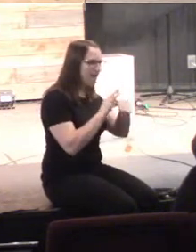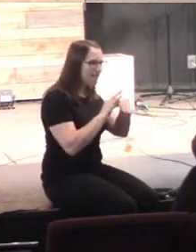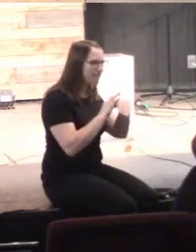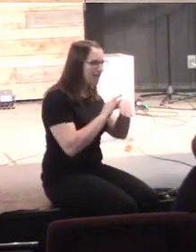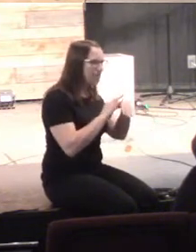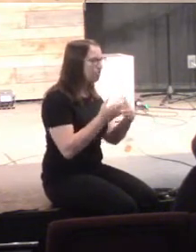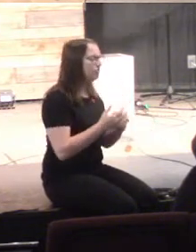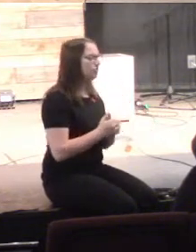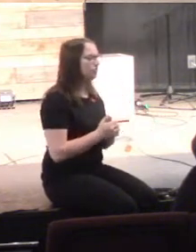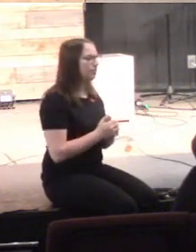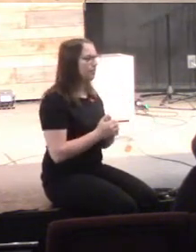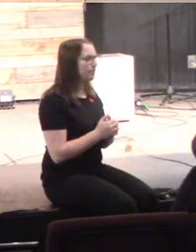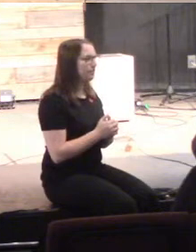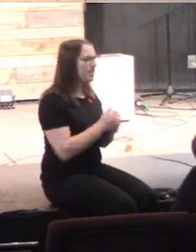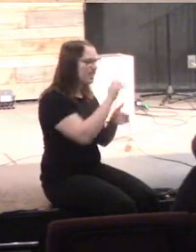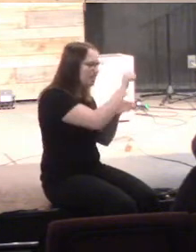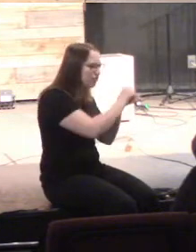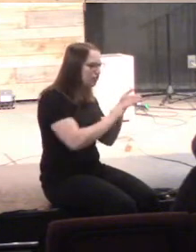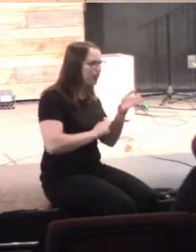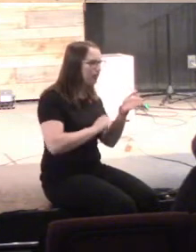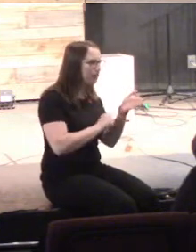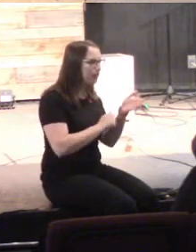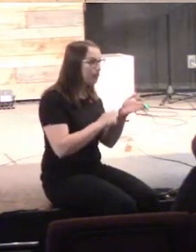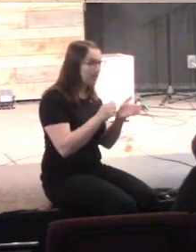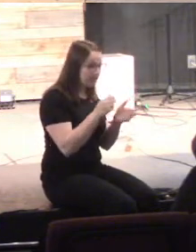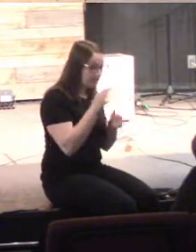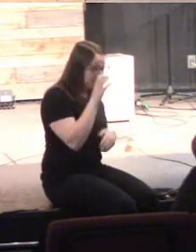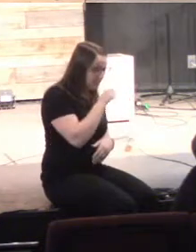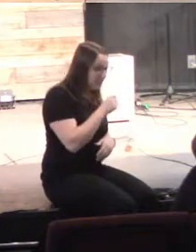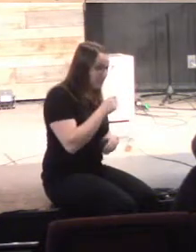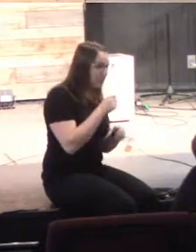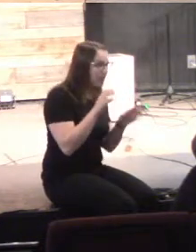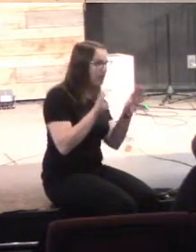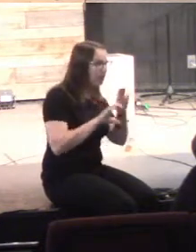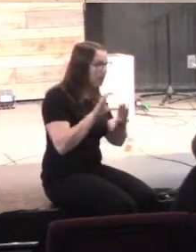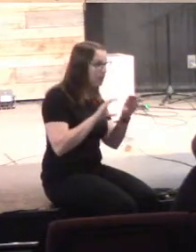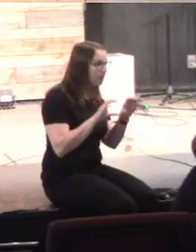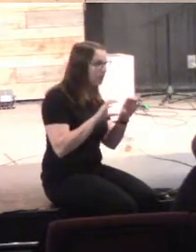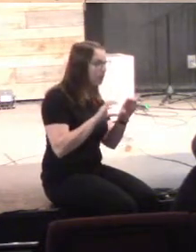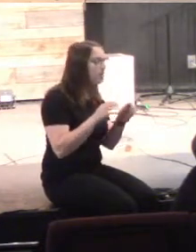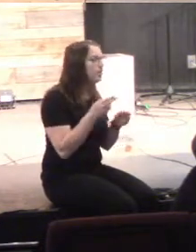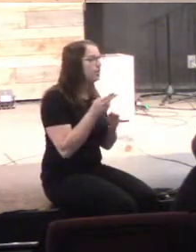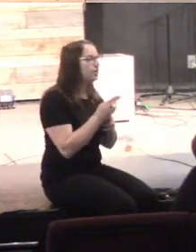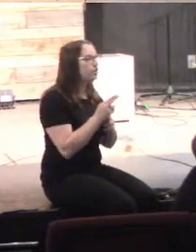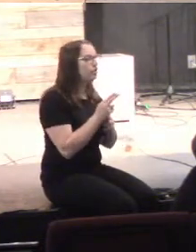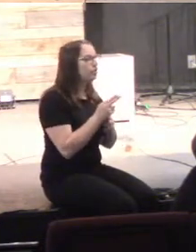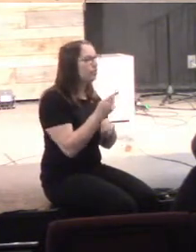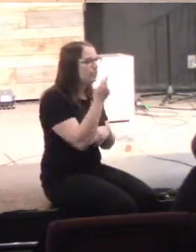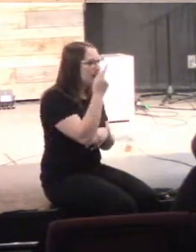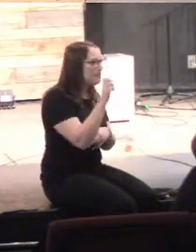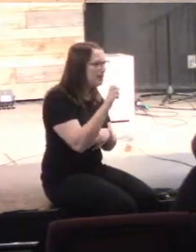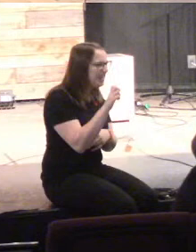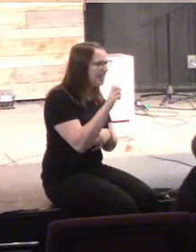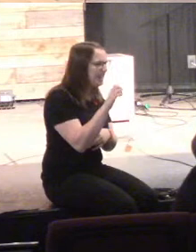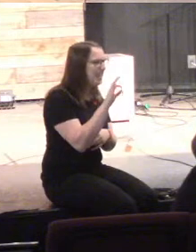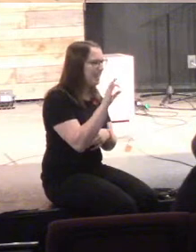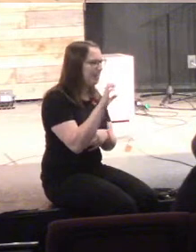the meat for. And guess what they use for chemicals? Urine and feces.